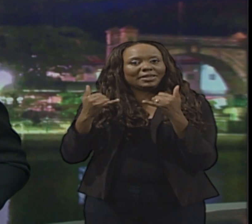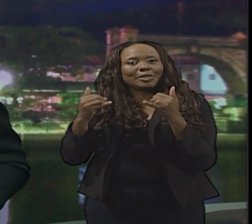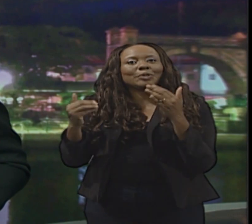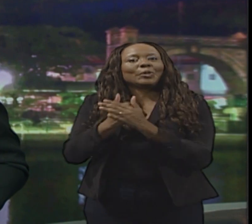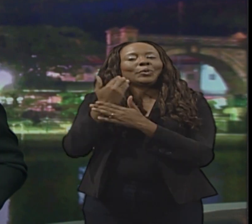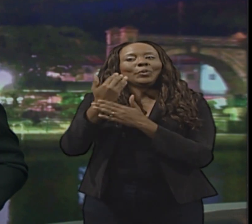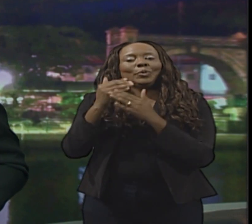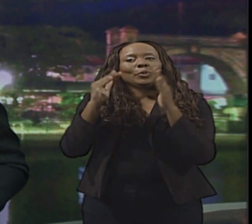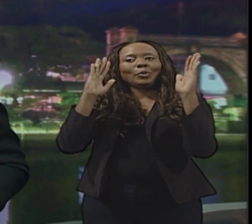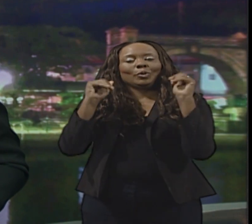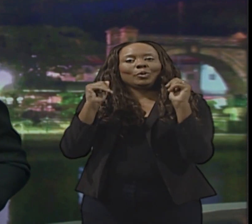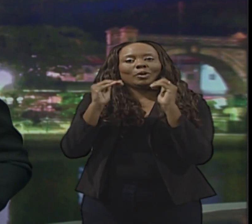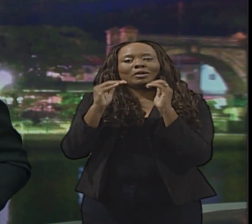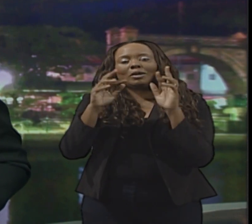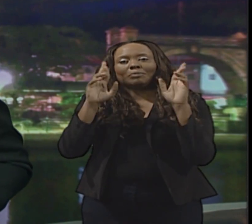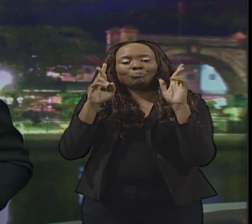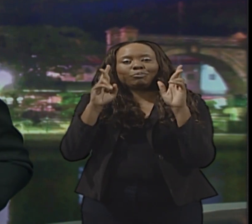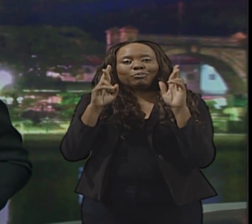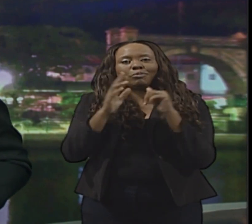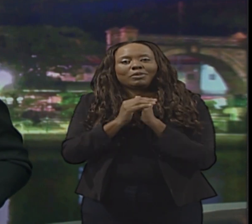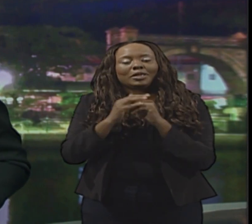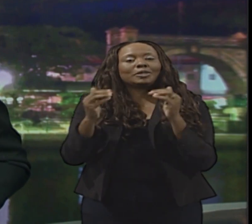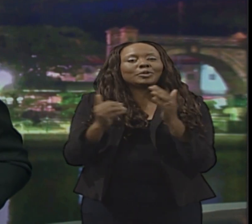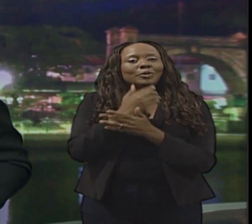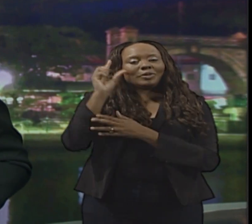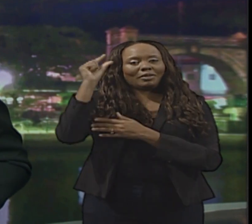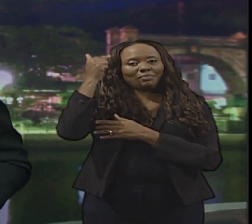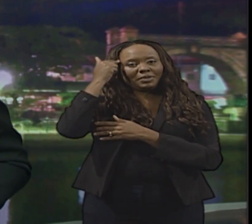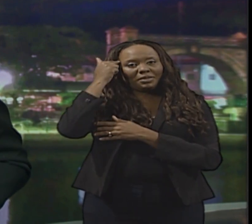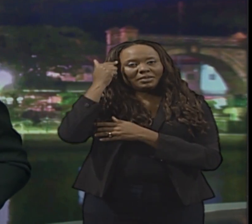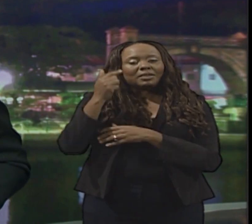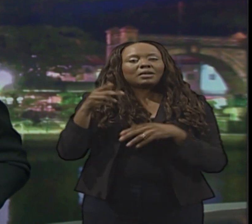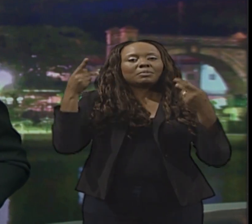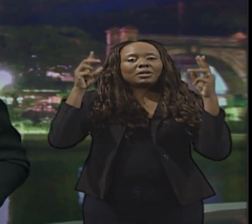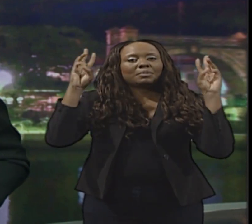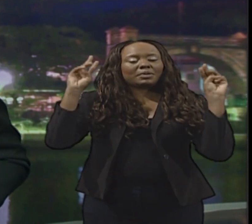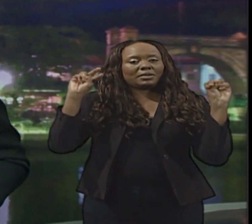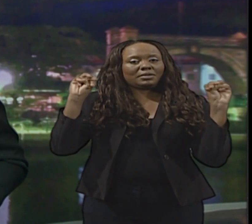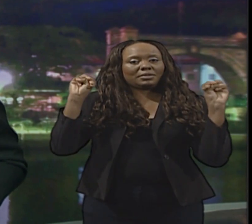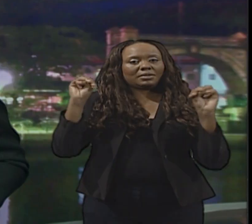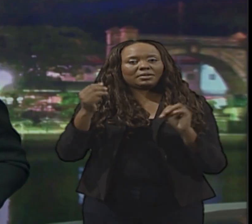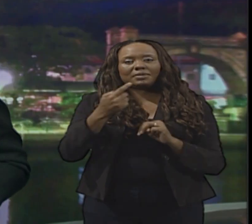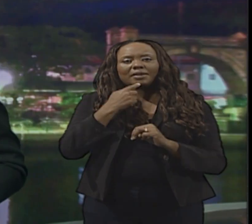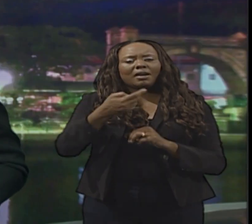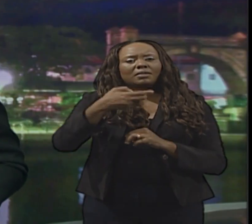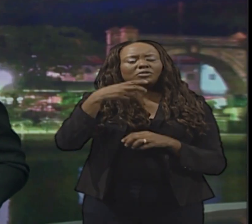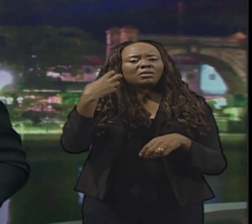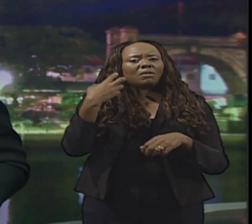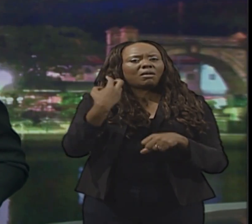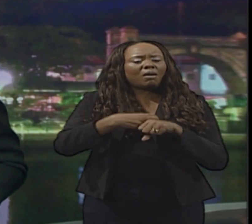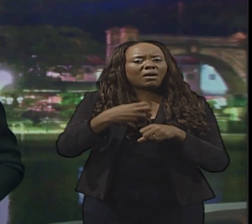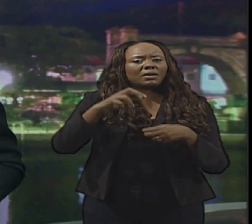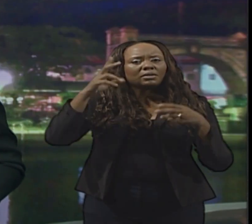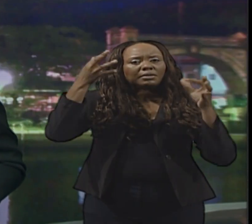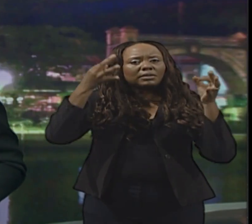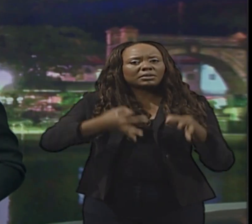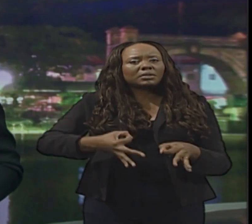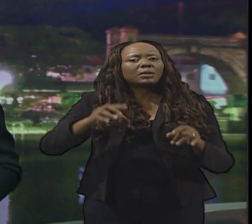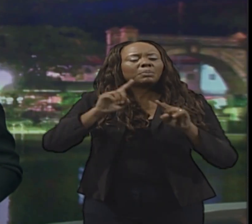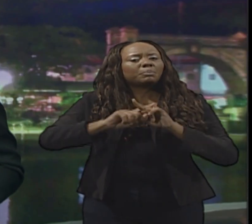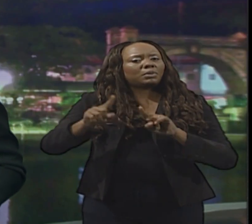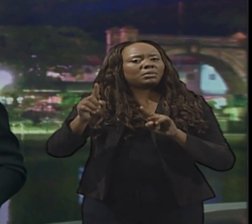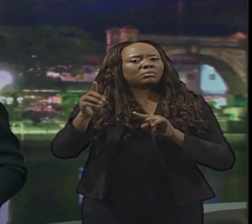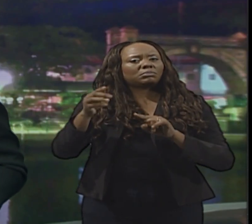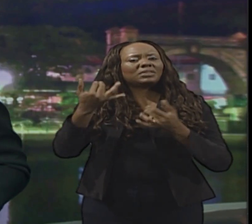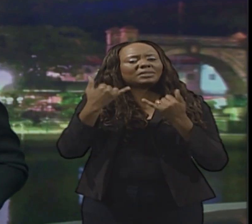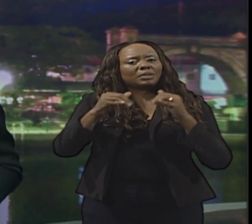welcomed a new cabinet to office. Prime Minister Mia Motley says tough decisions lie ahead, but for now, many Barbadians are hopeful. Kareem Smith was